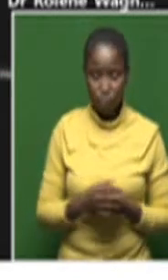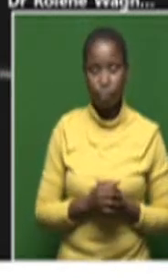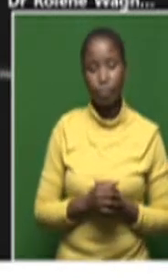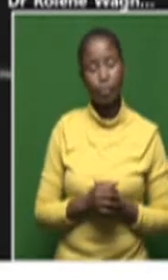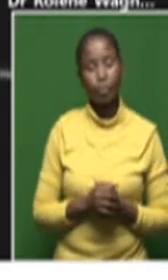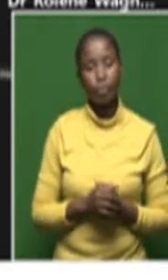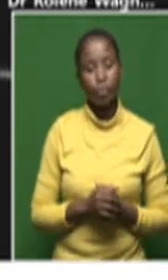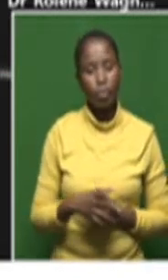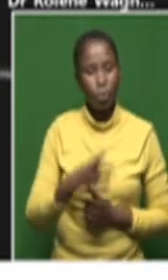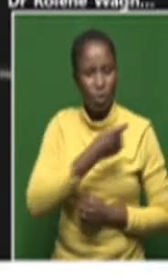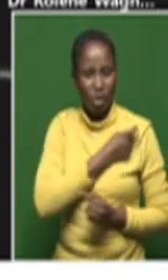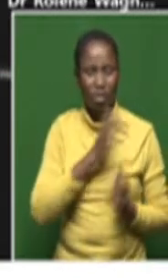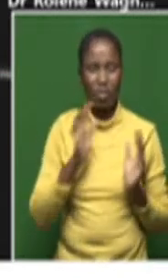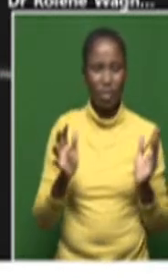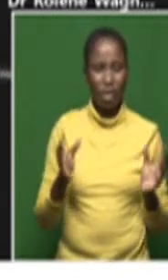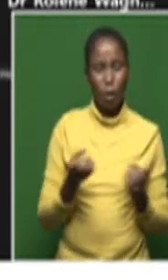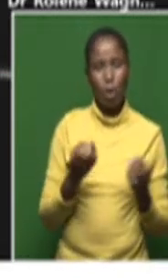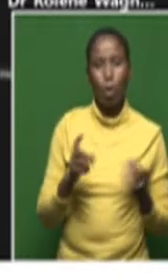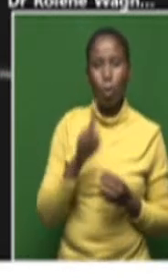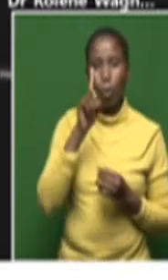have vaccinated just over